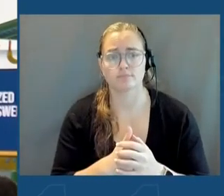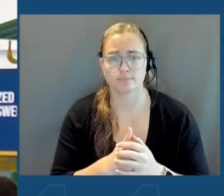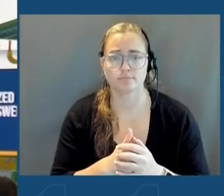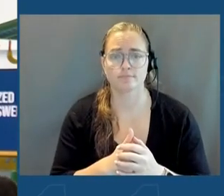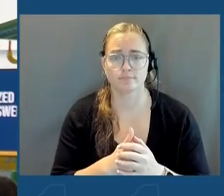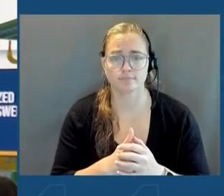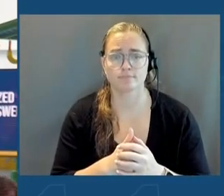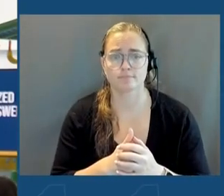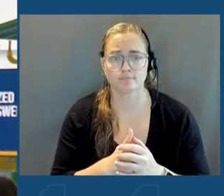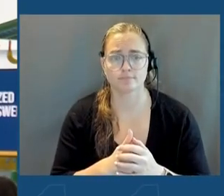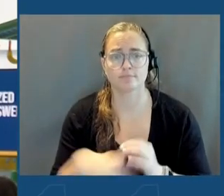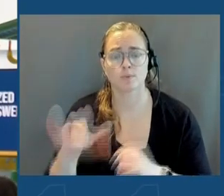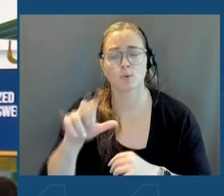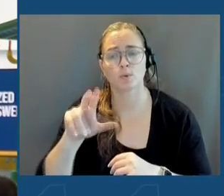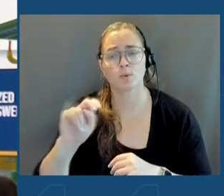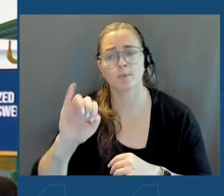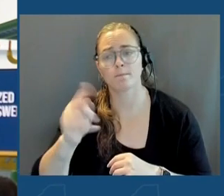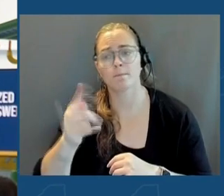William Barkley.